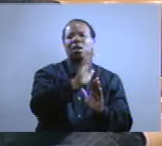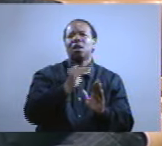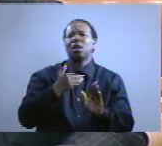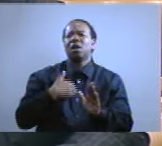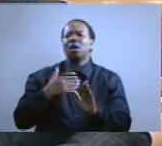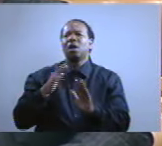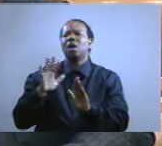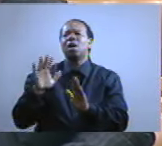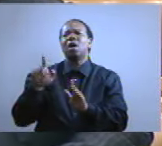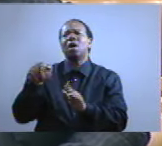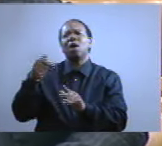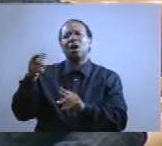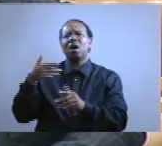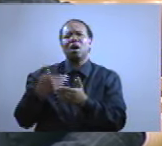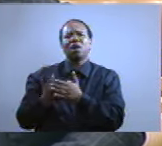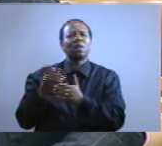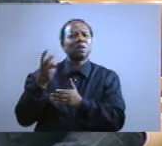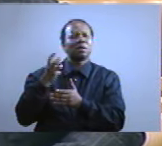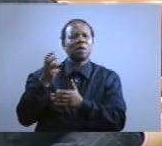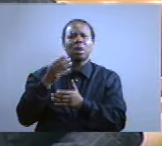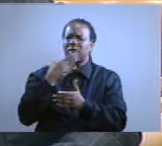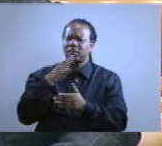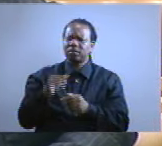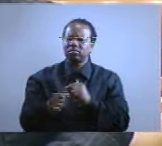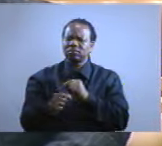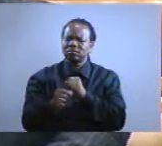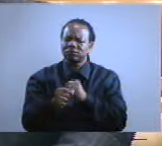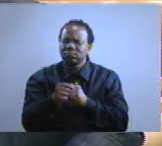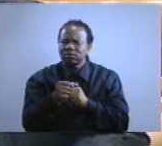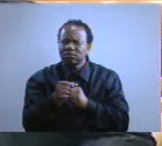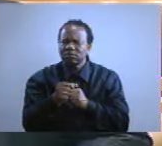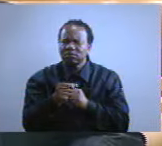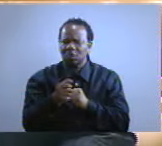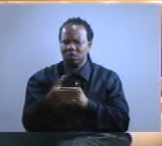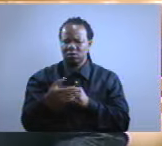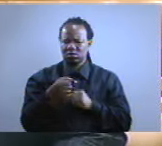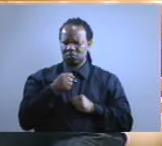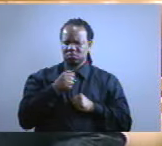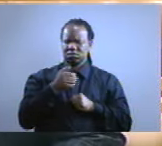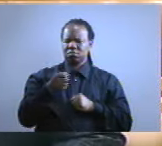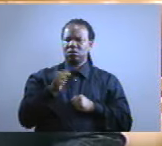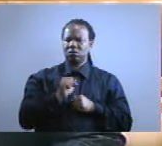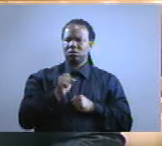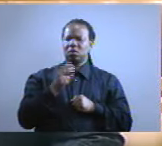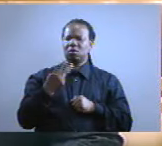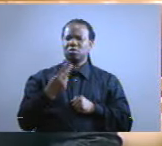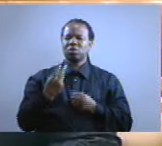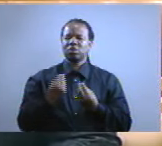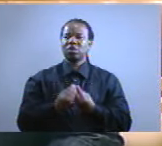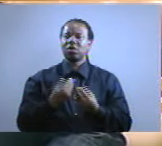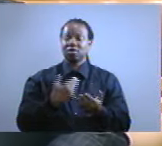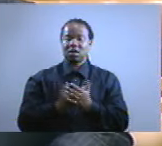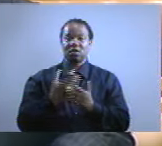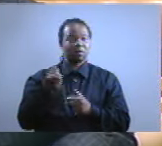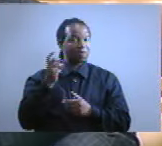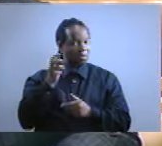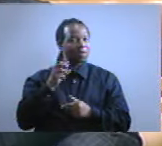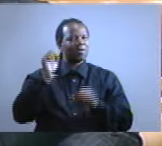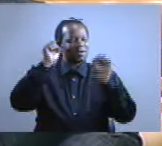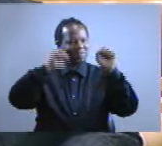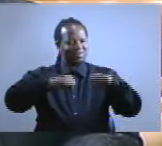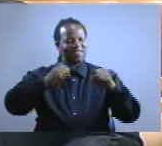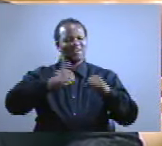know if the others can hear you. If you might speak closer to the mic or bring the mic closer to you, or both. Can you hear me now? I can hear you